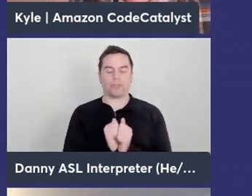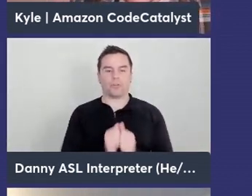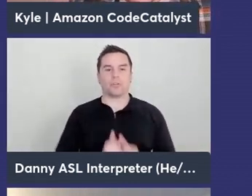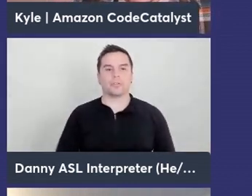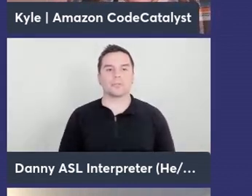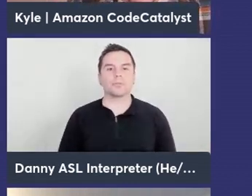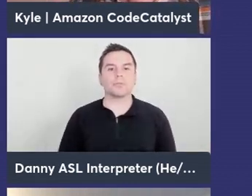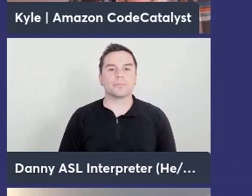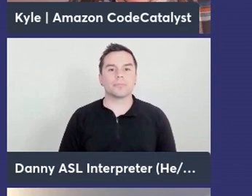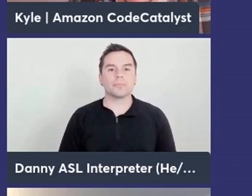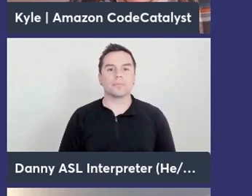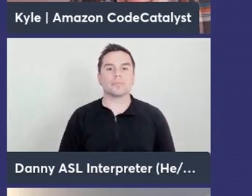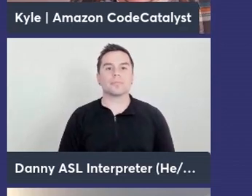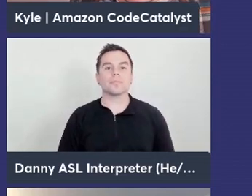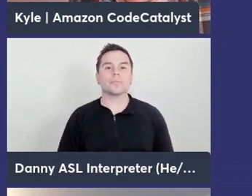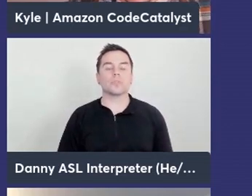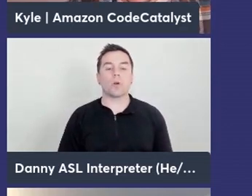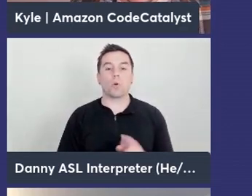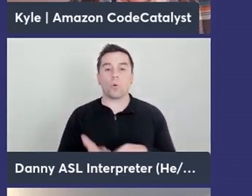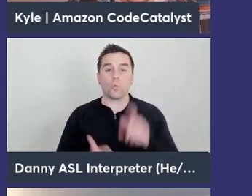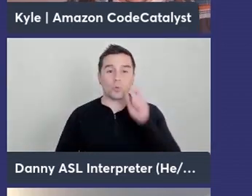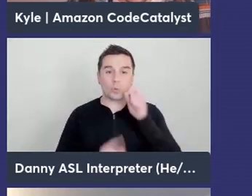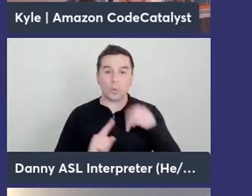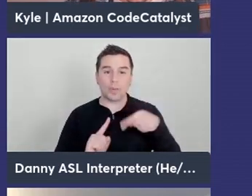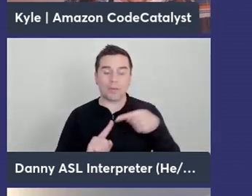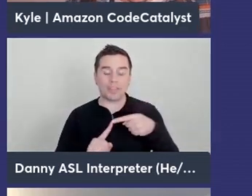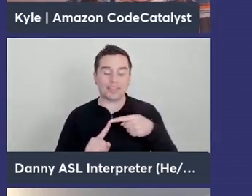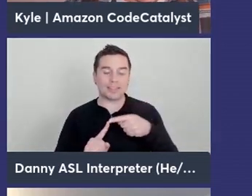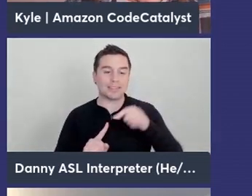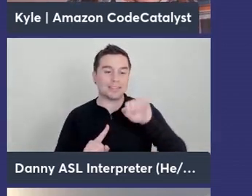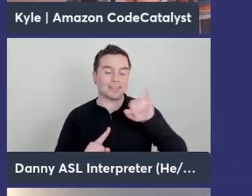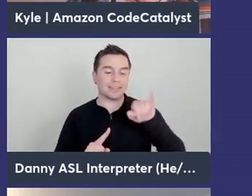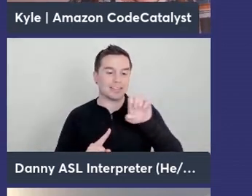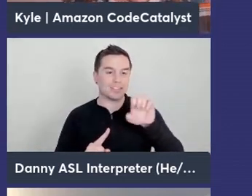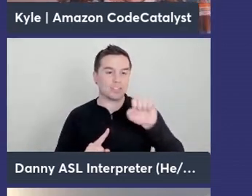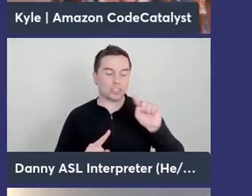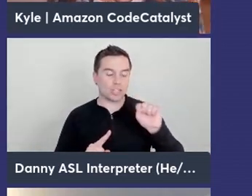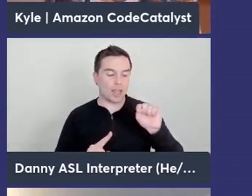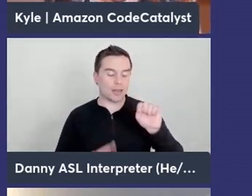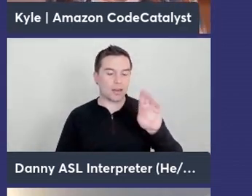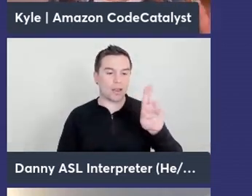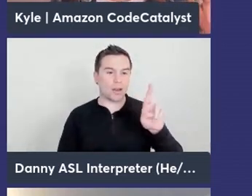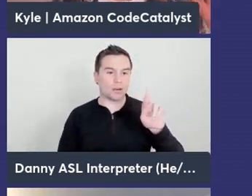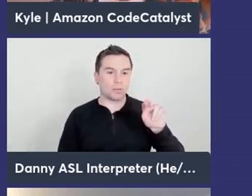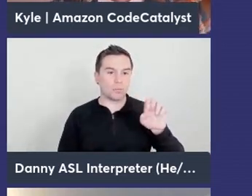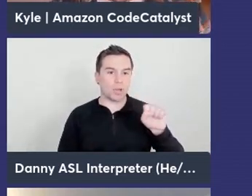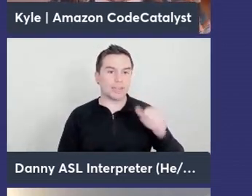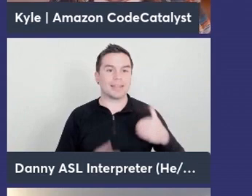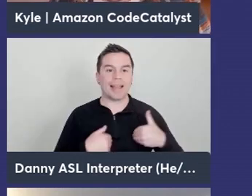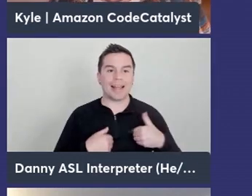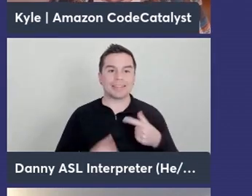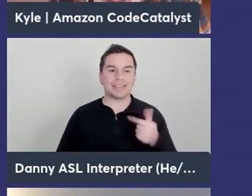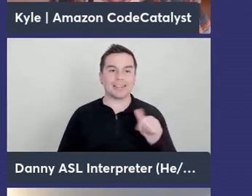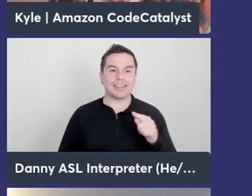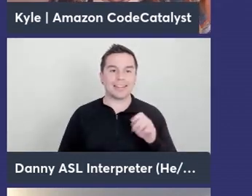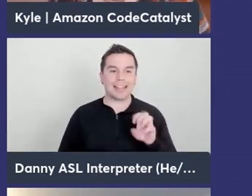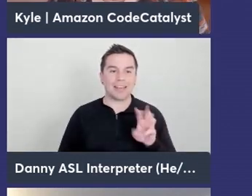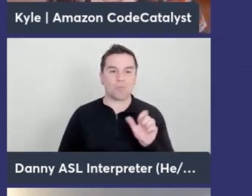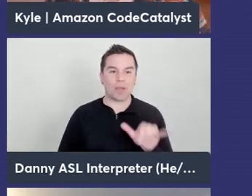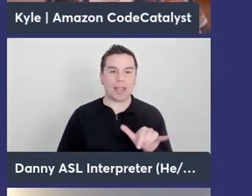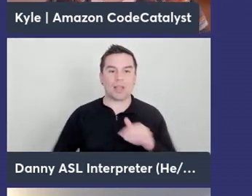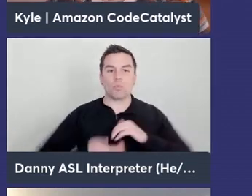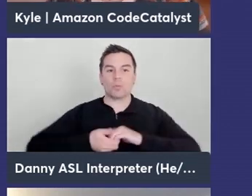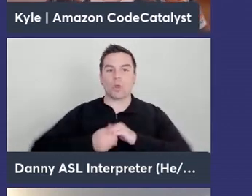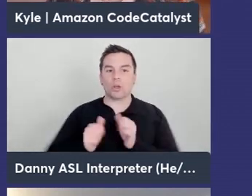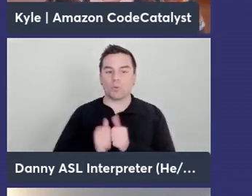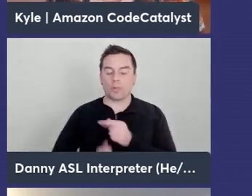one. What's super cool about this is JetBrains has a thing called JetBrains Gateway, and we partnered with them, and you can sign in with